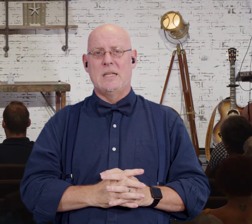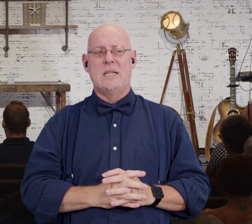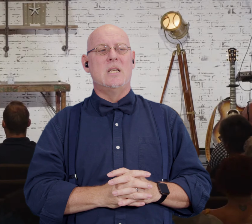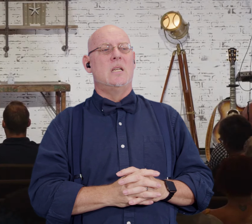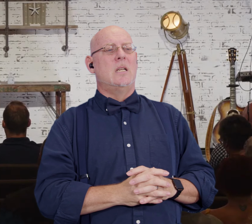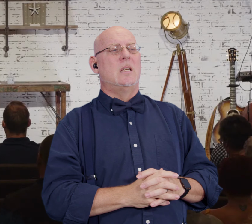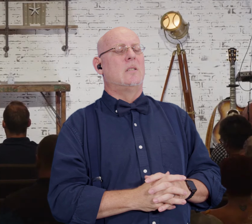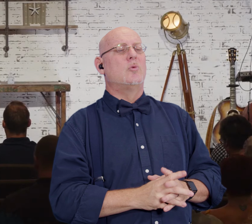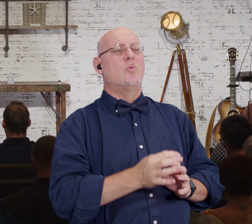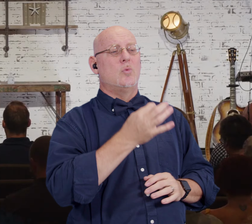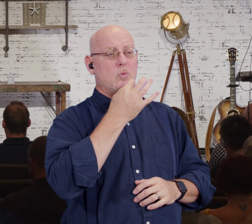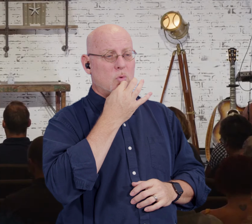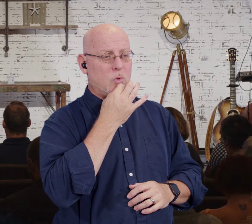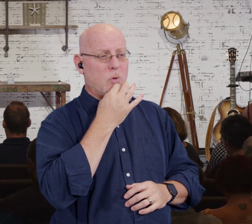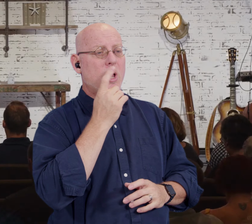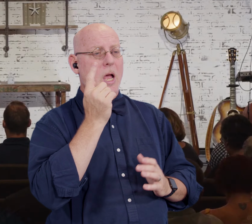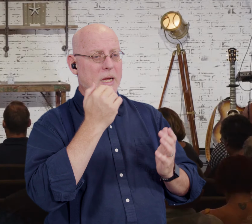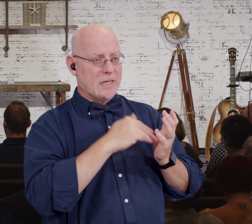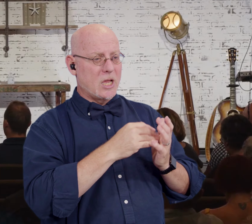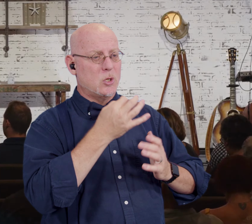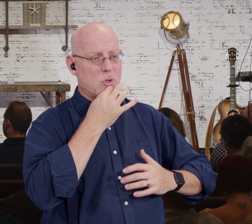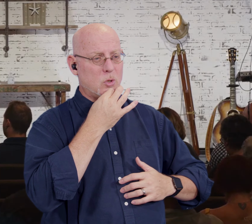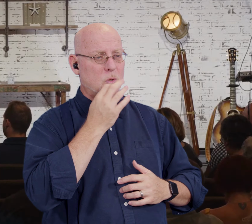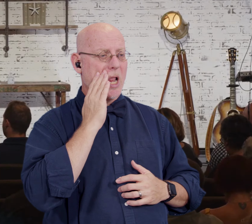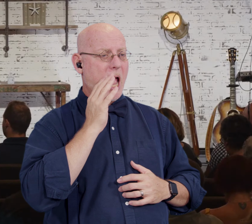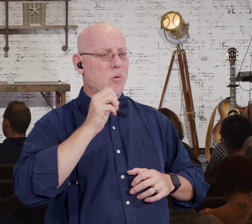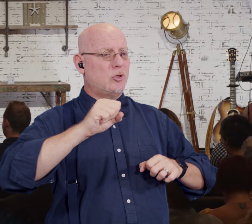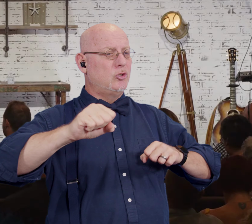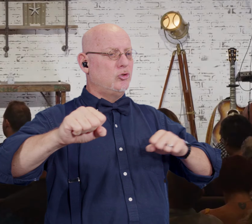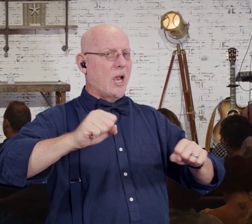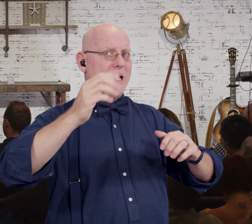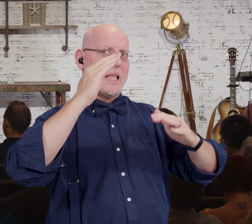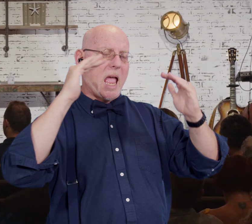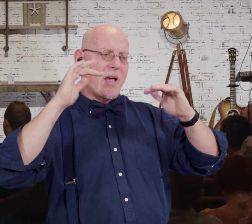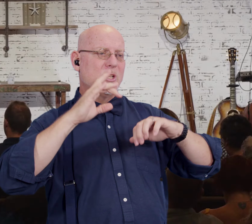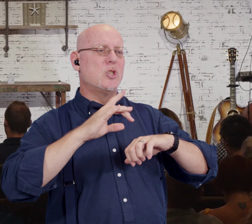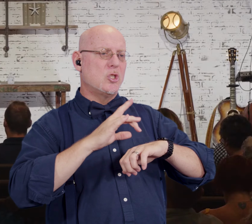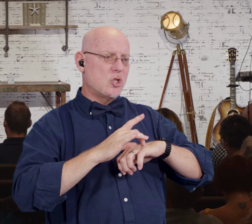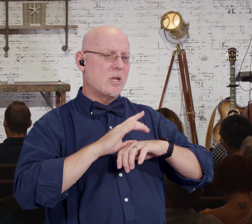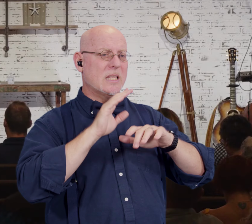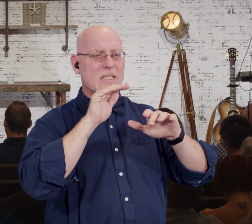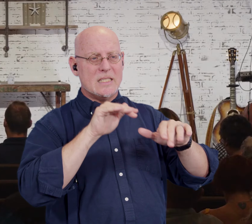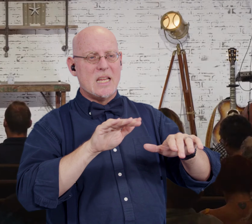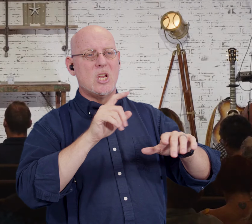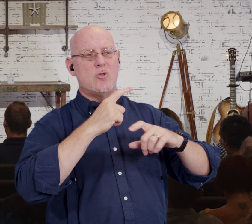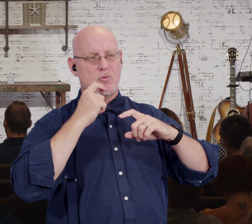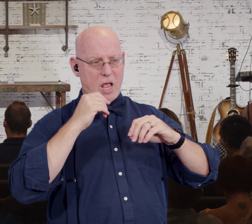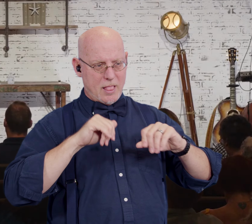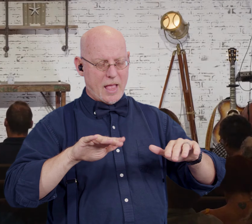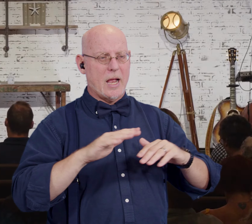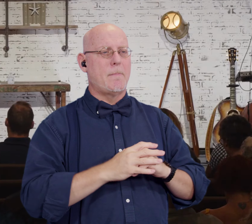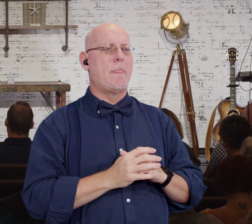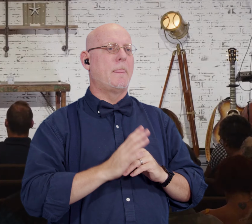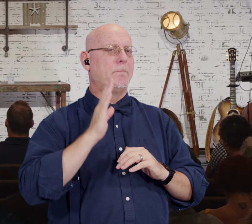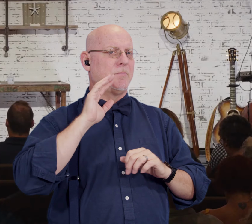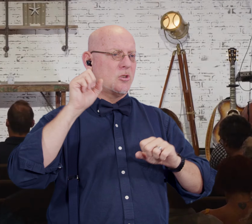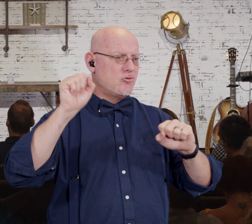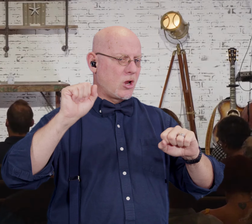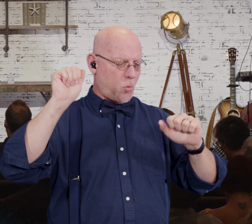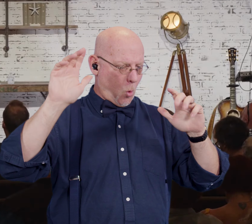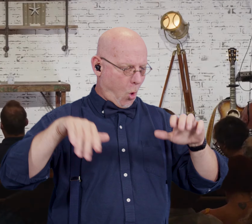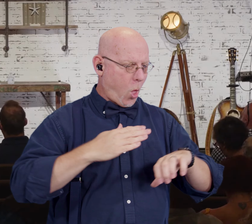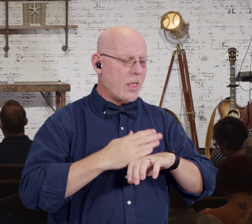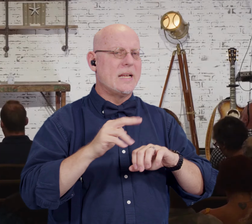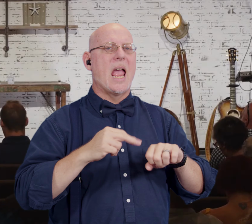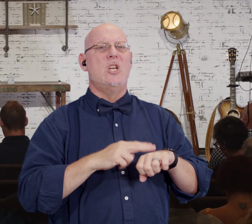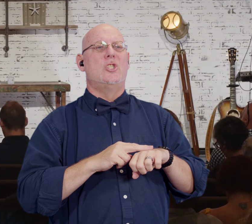He says, in a little while, yet once more, in a little while, I will shake the heavens and the earth and the sea and the dry land. I will shake